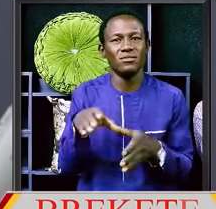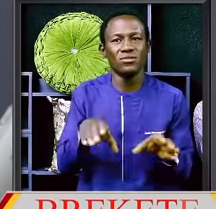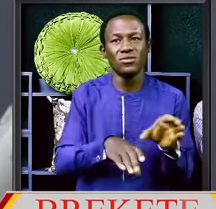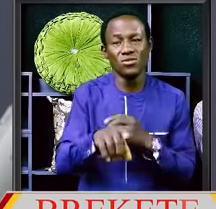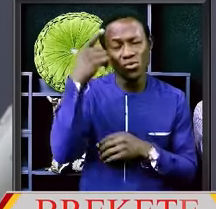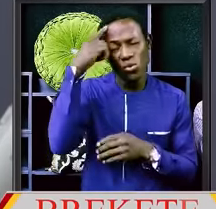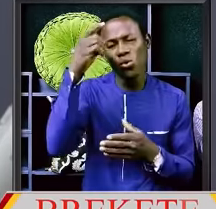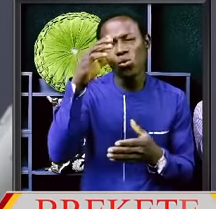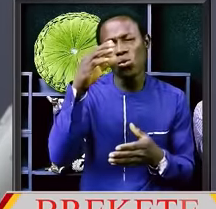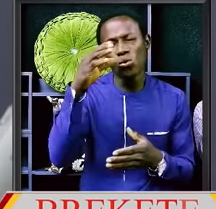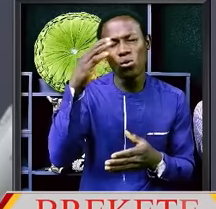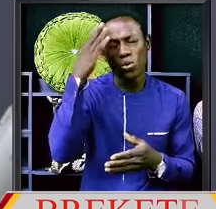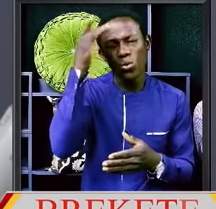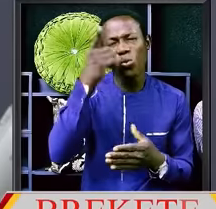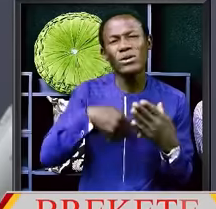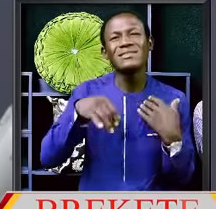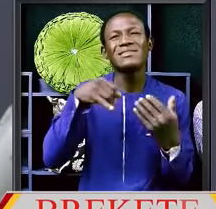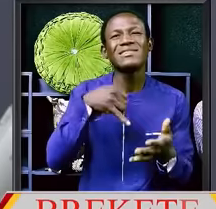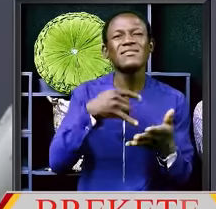Do you know what it feels?